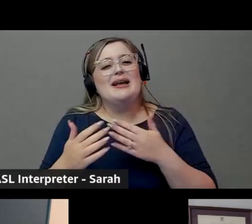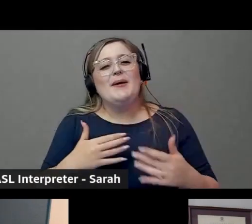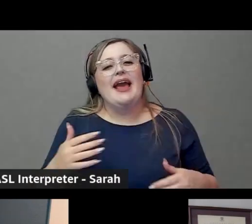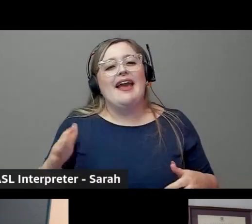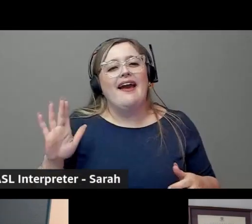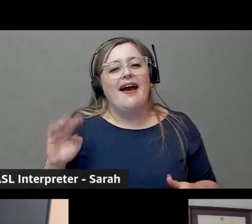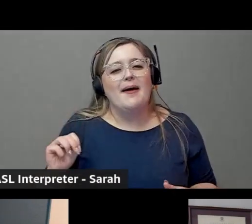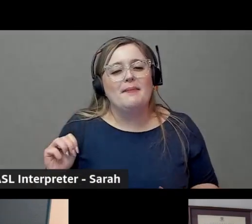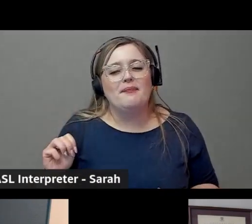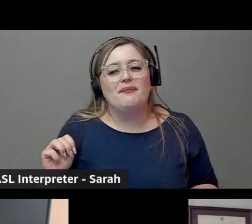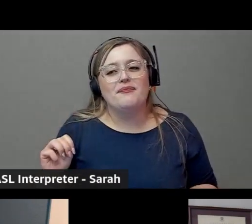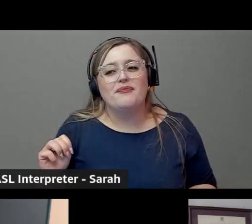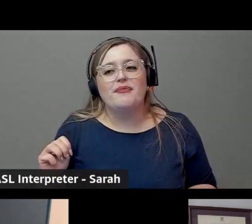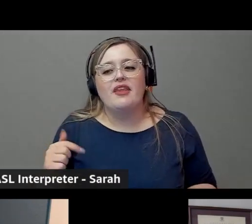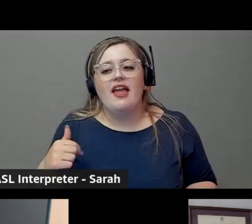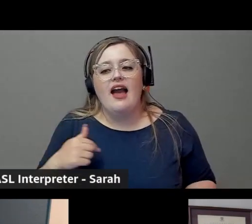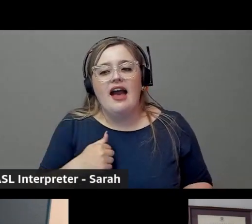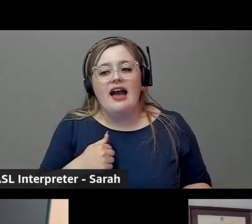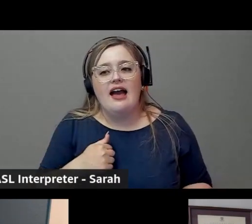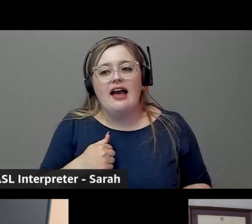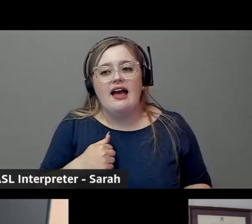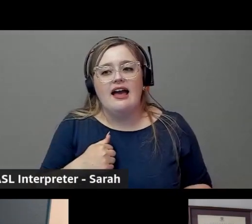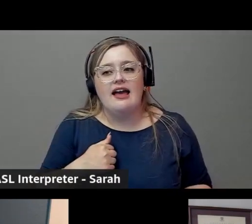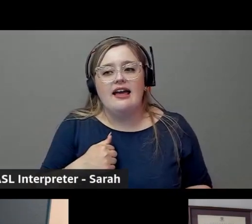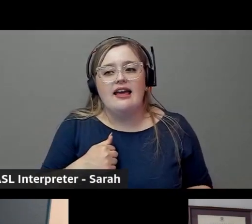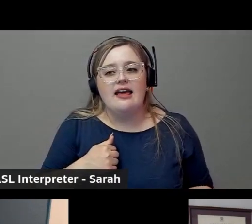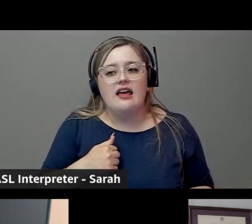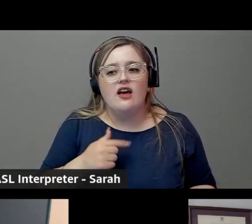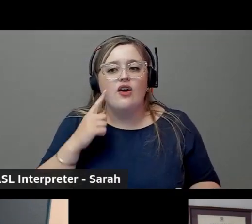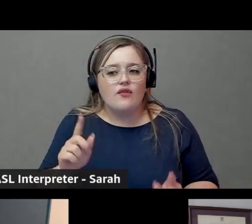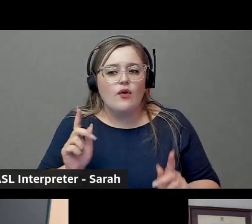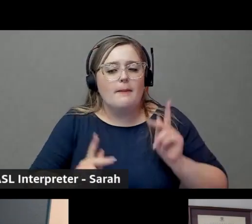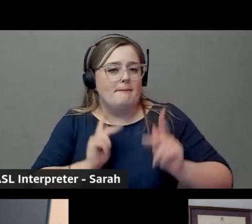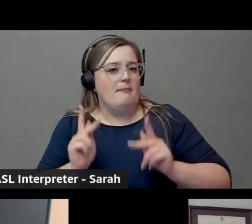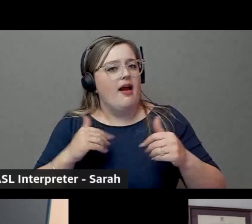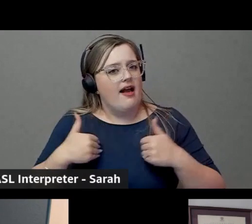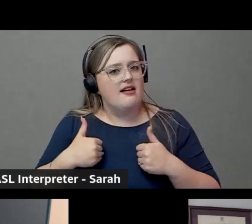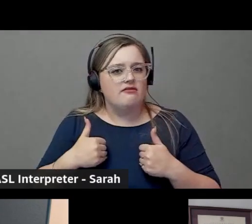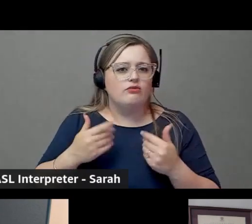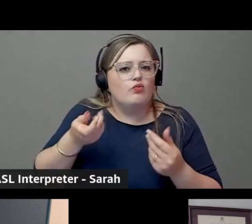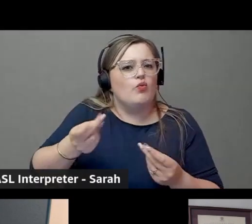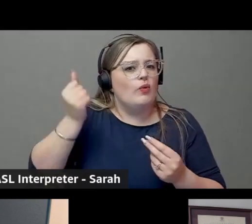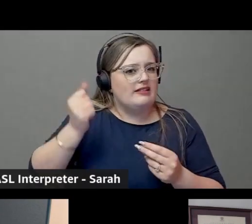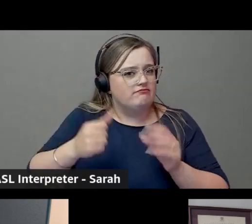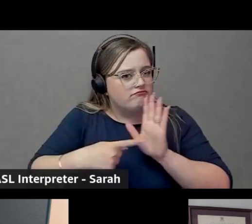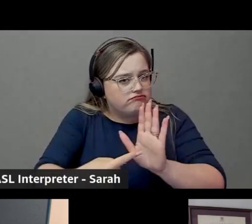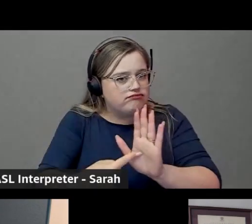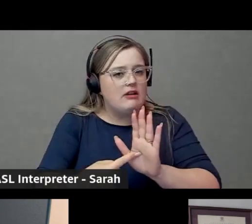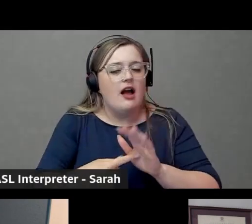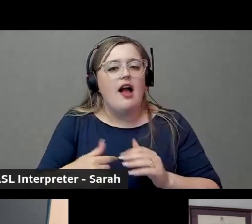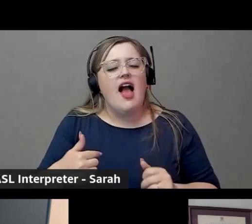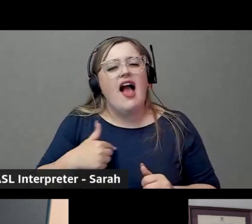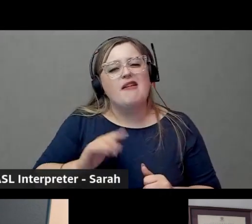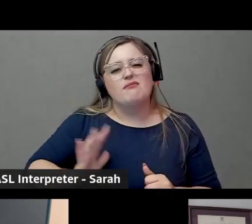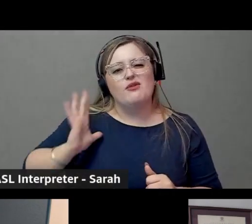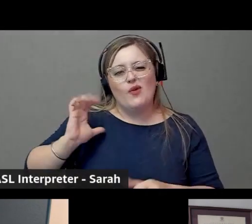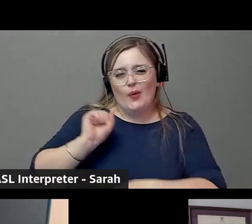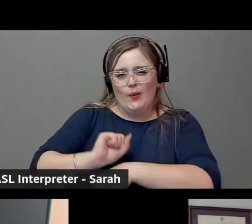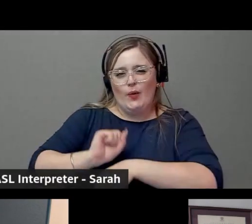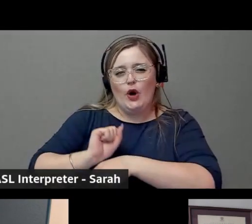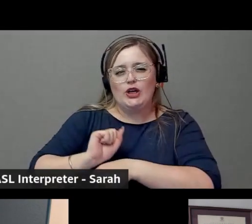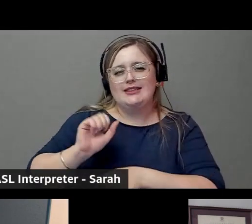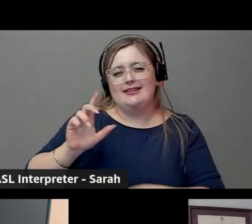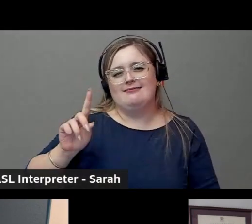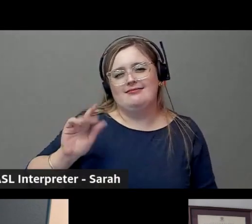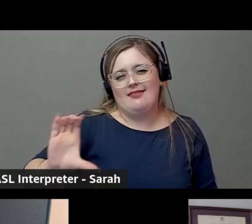I just to give the people maybe a quick example, I used to work in document storage, right?